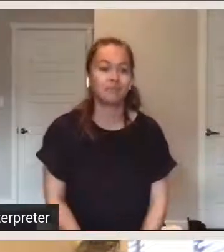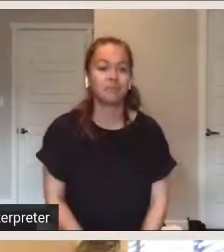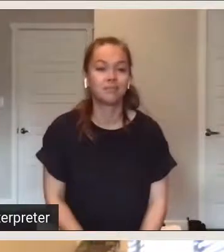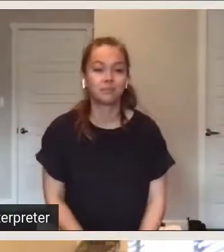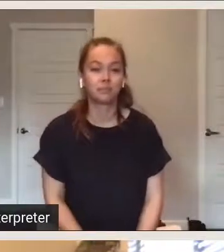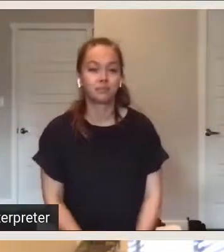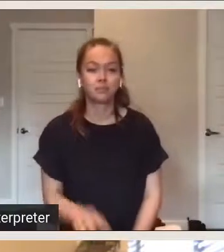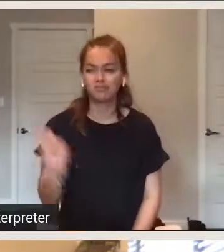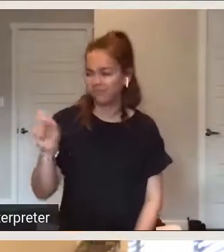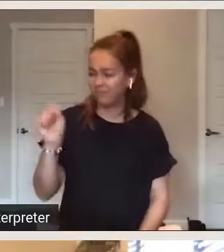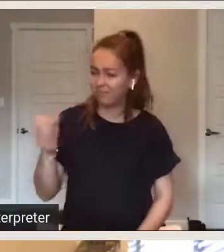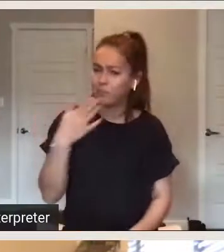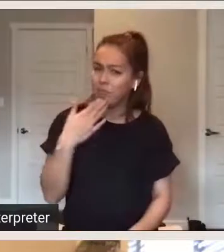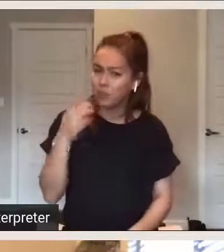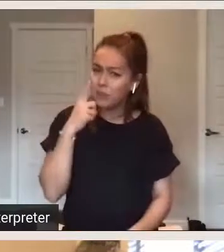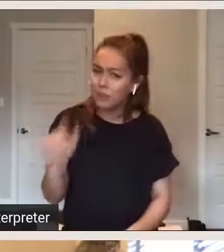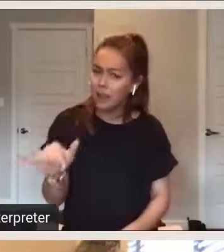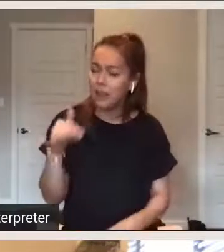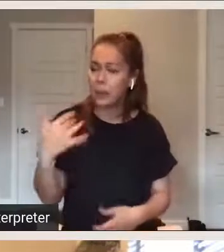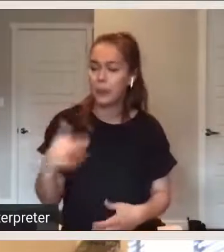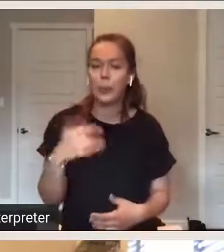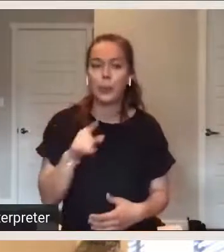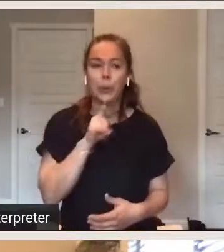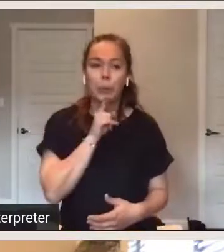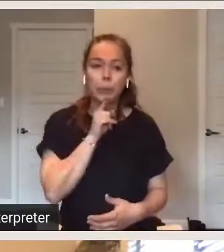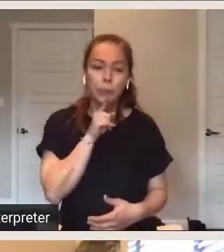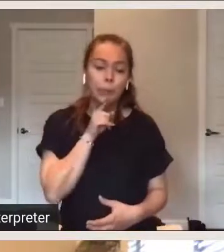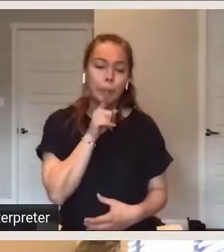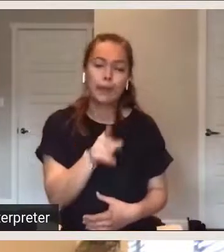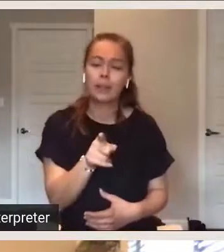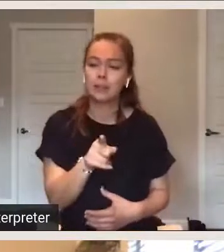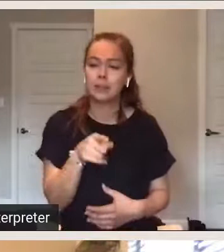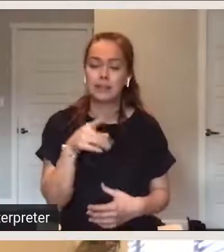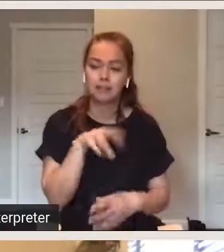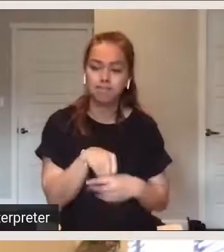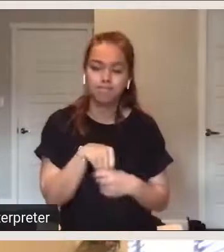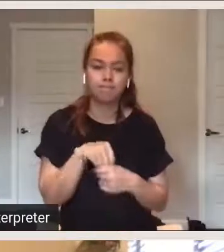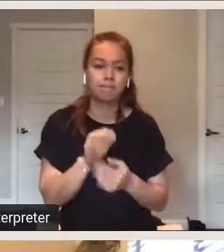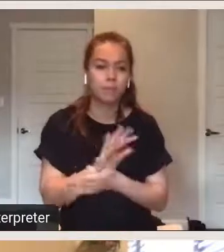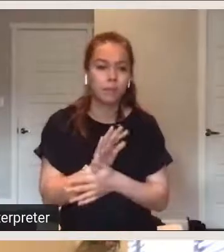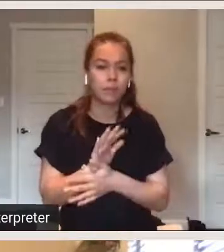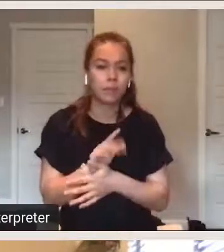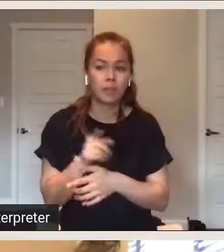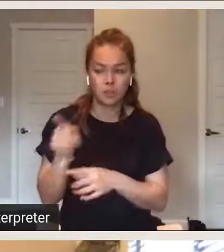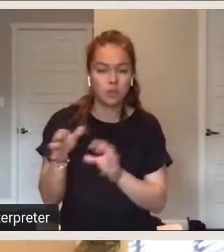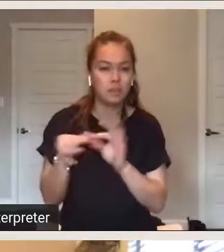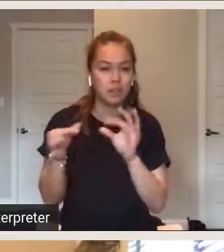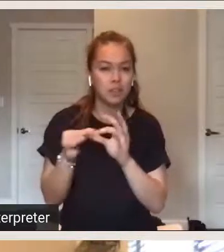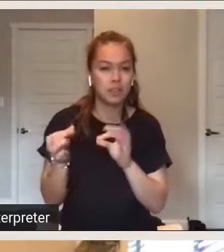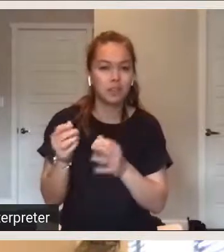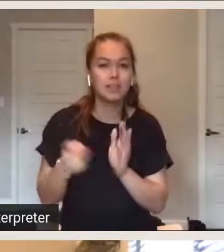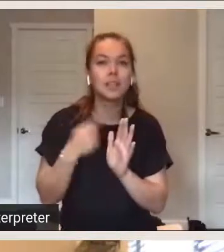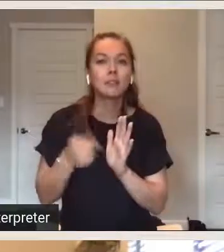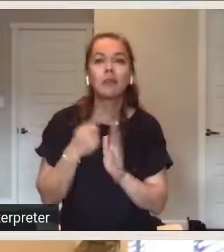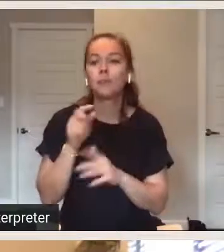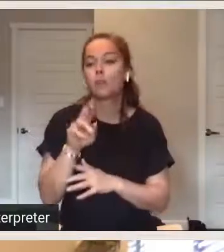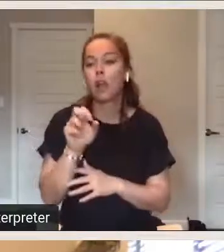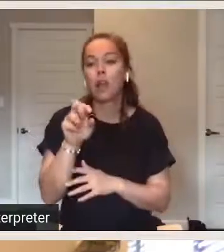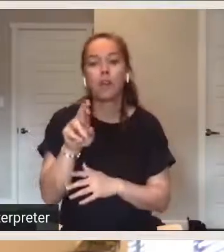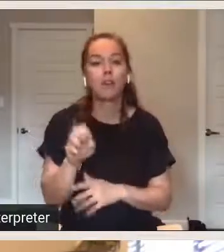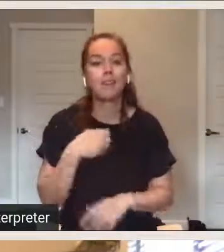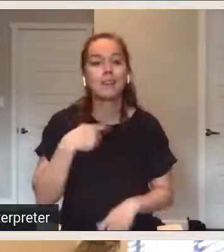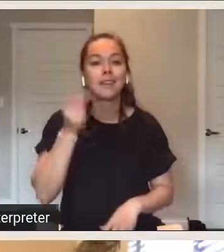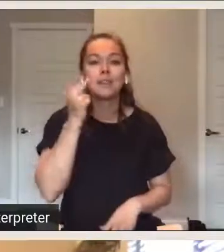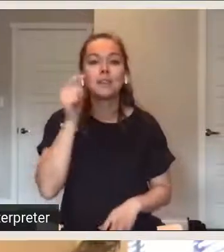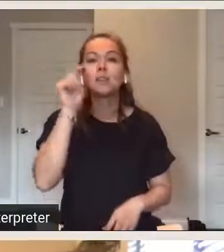authenticity of the film does really come through. And as you mentioned, it is kind of rare to see, as you said, these